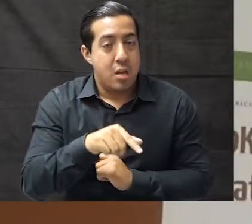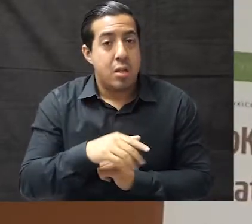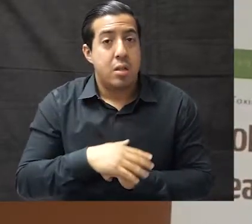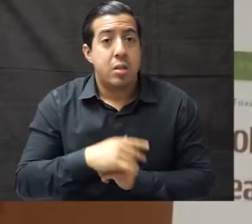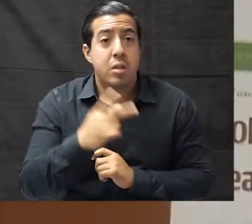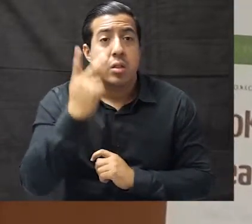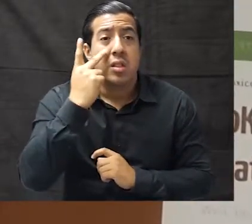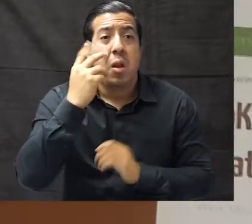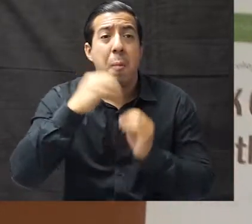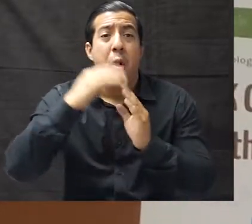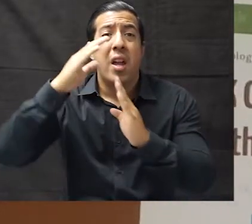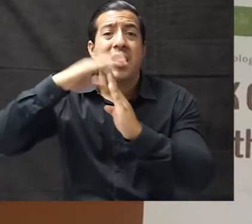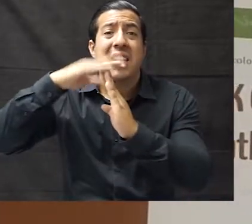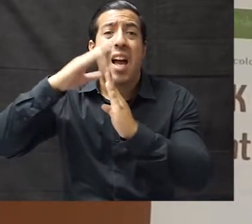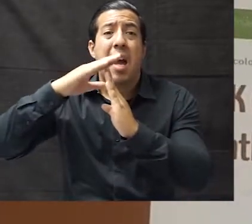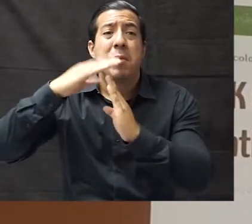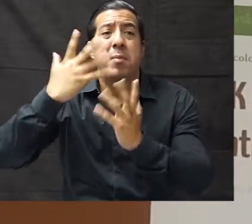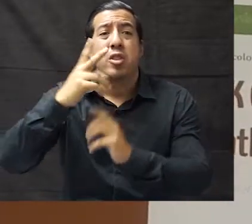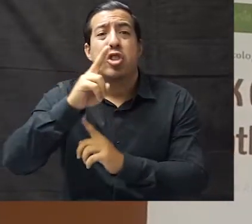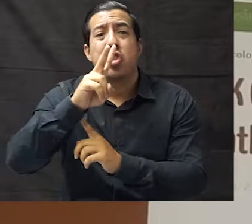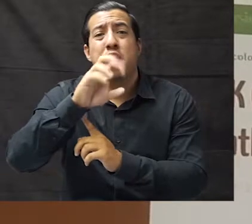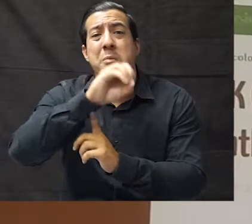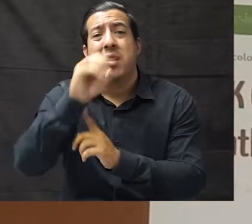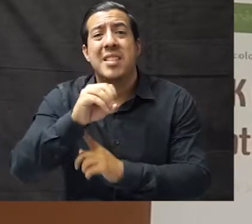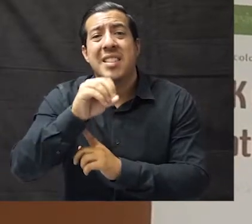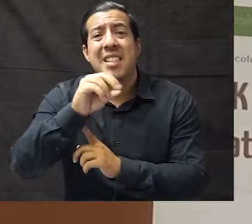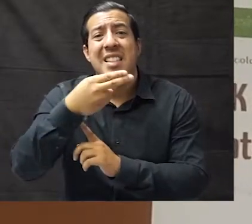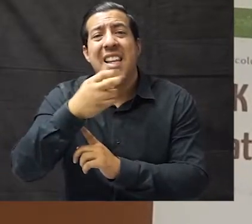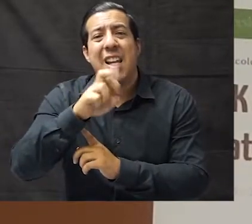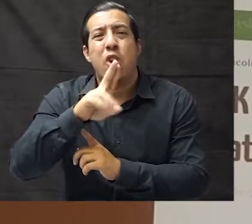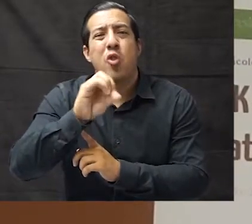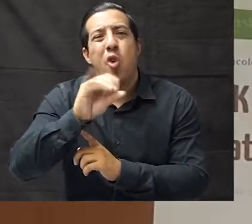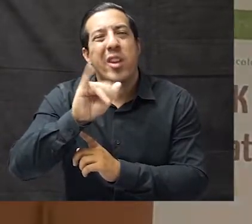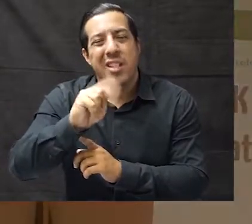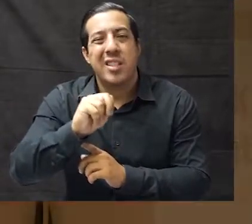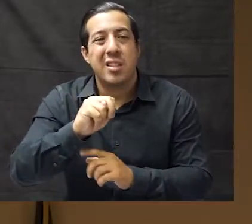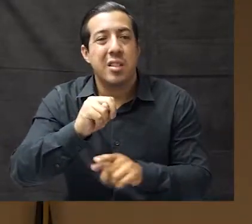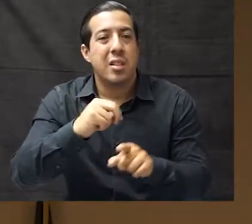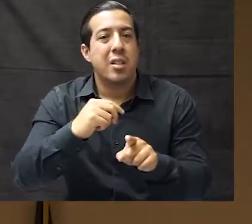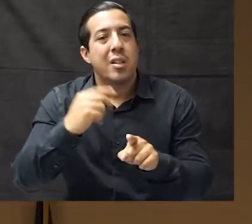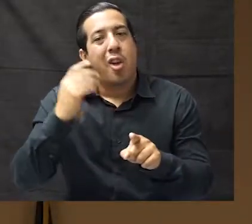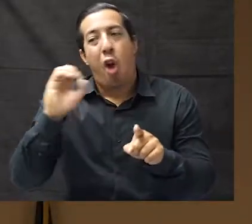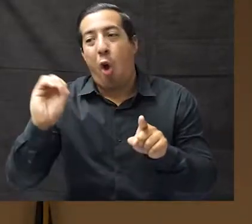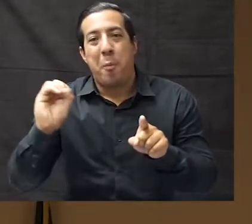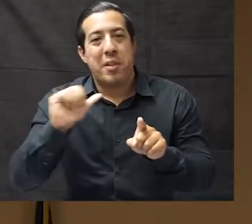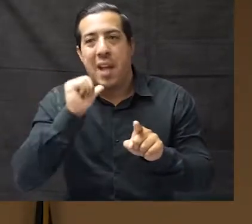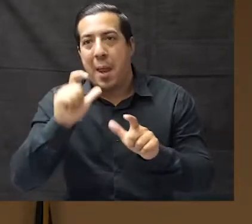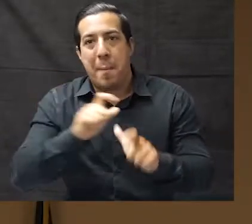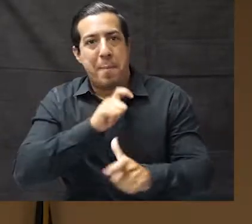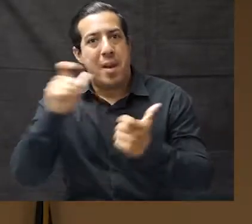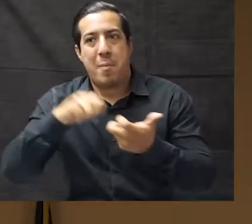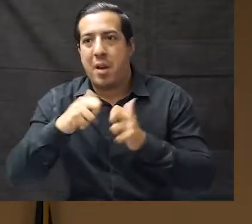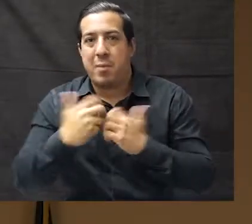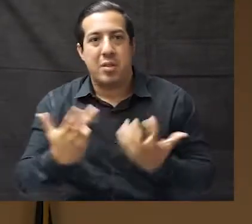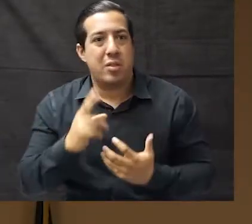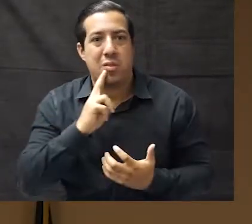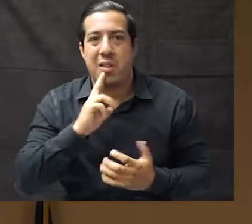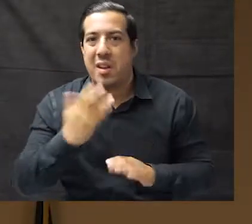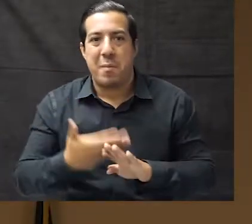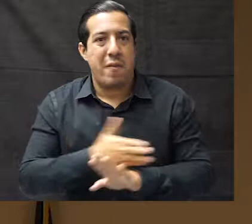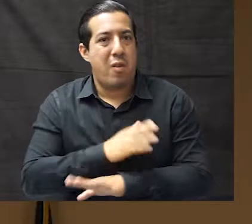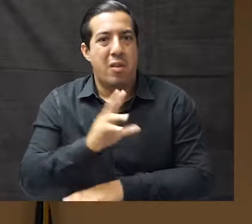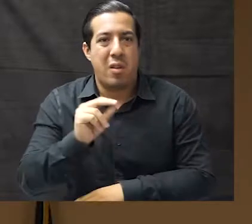Now, it also worries me in this that there was another study looking at data that come out of medical examiners